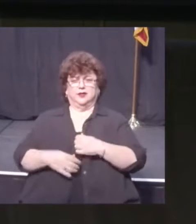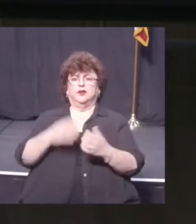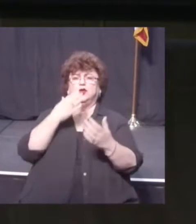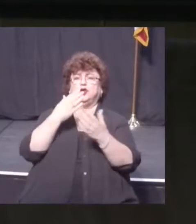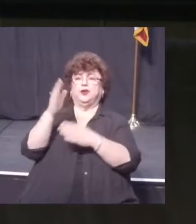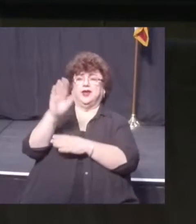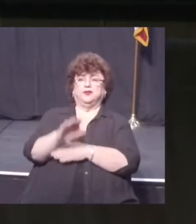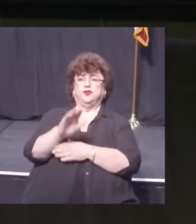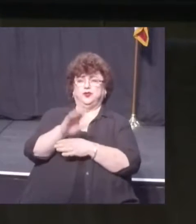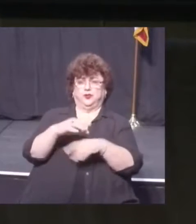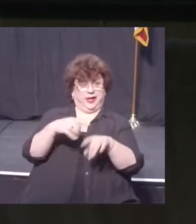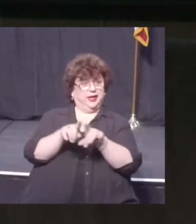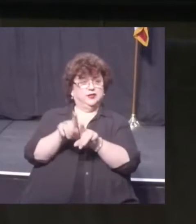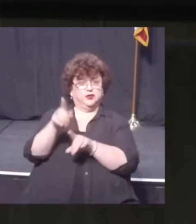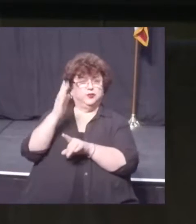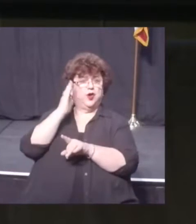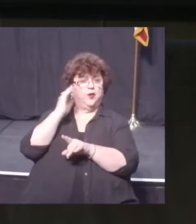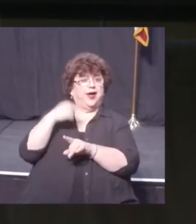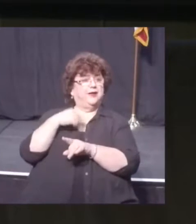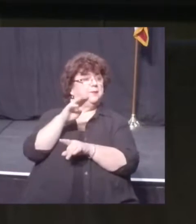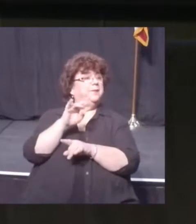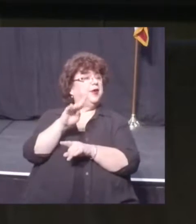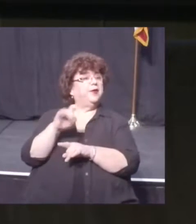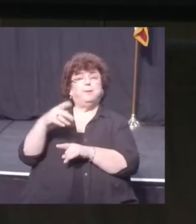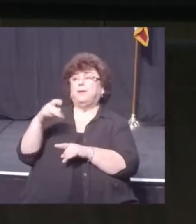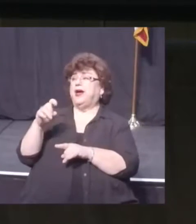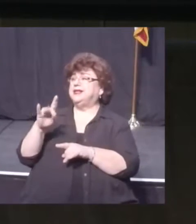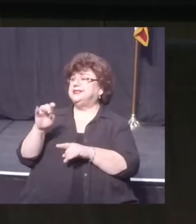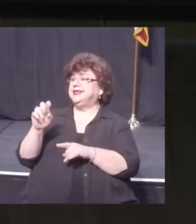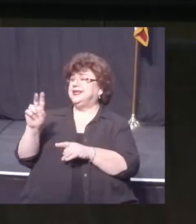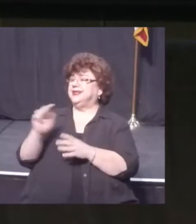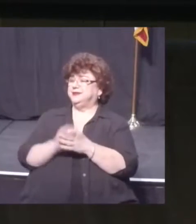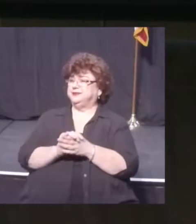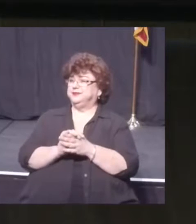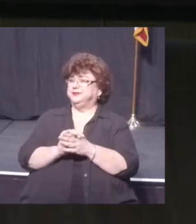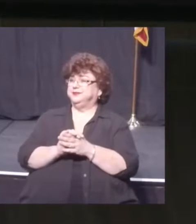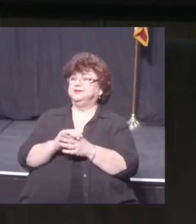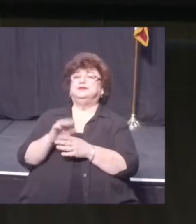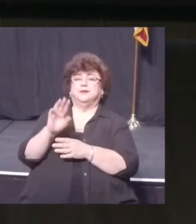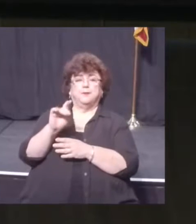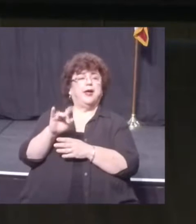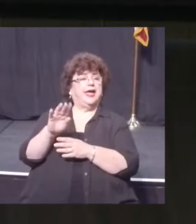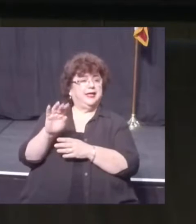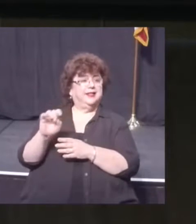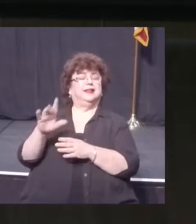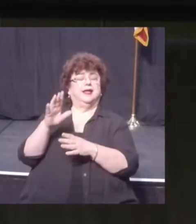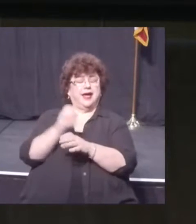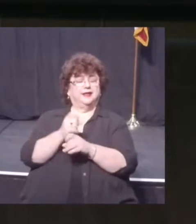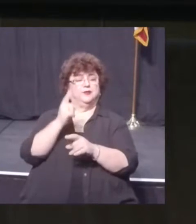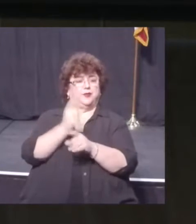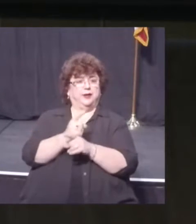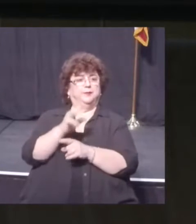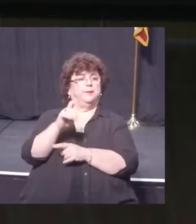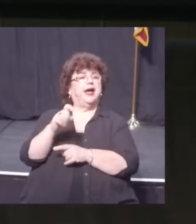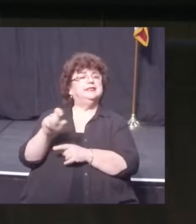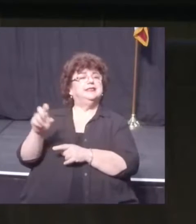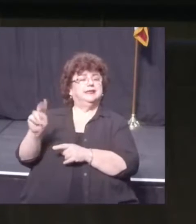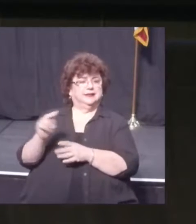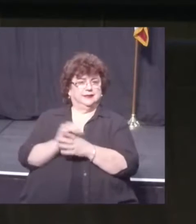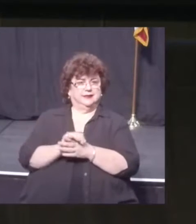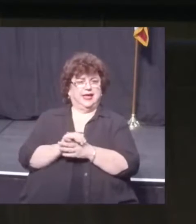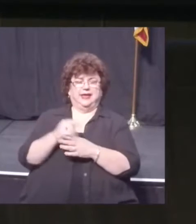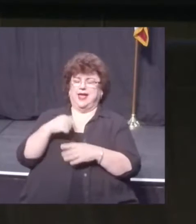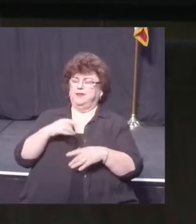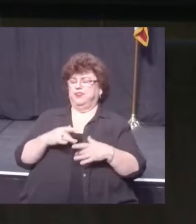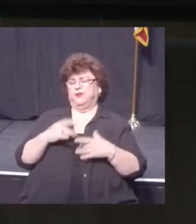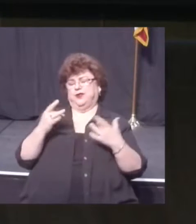Good afternoon. As you've heard, I'm Mary Papazian, and Michael got it right, Papazian. And I'm thrilled to welcome